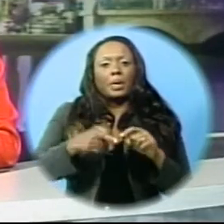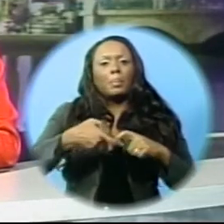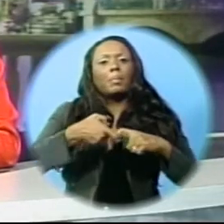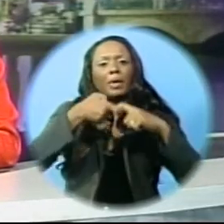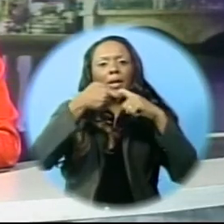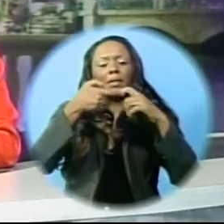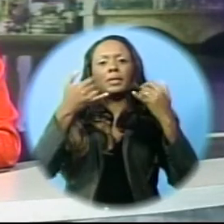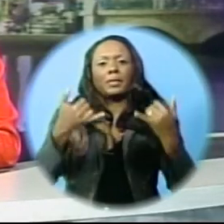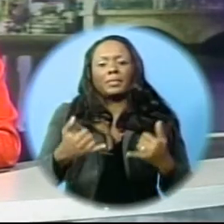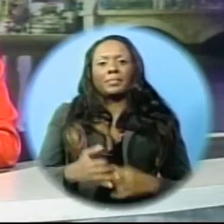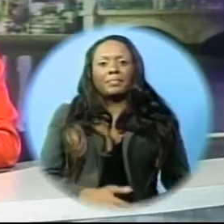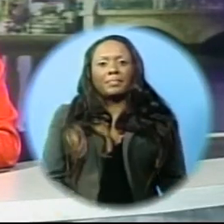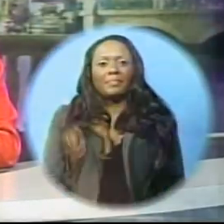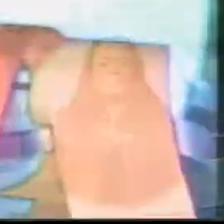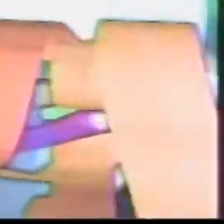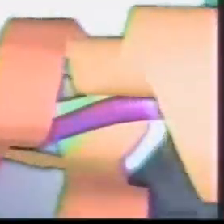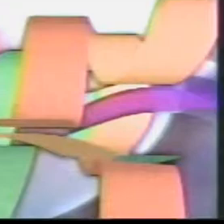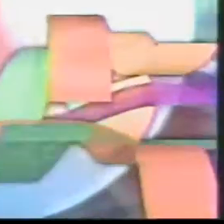more news.